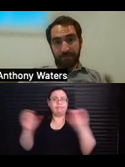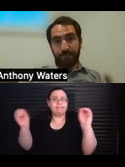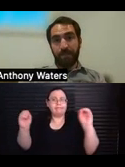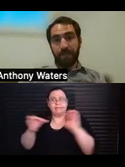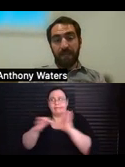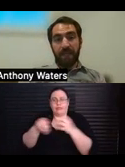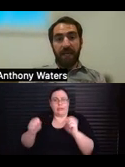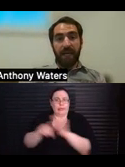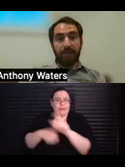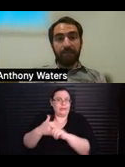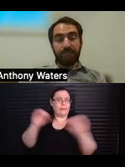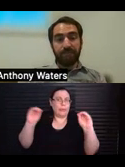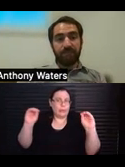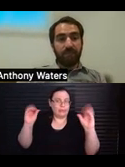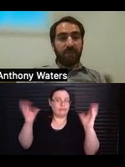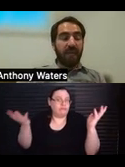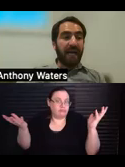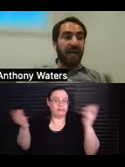act.